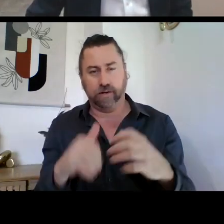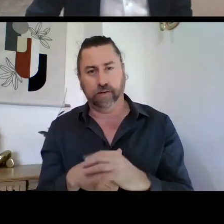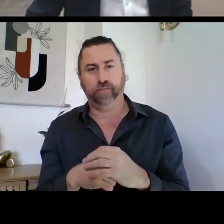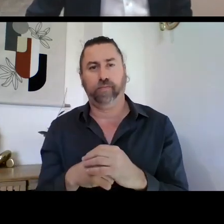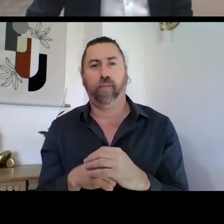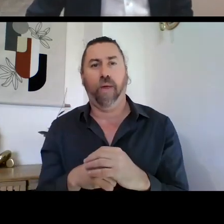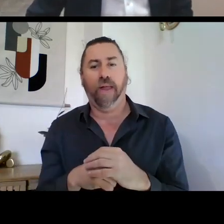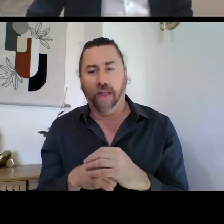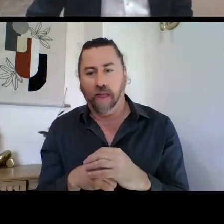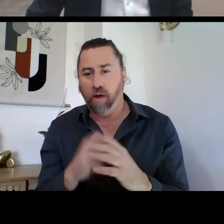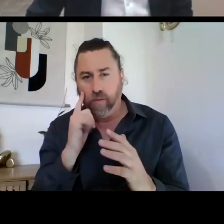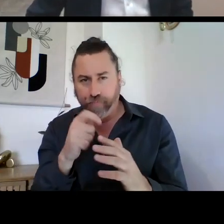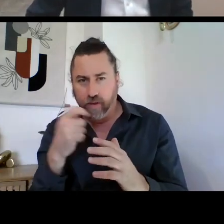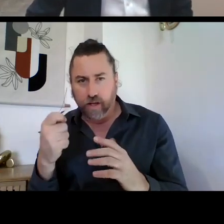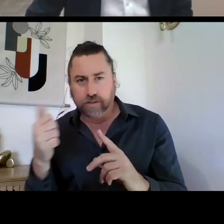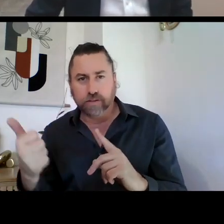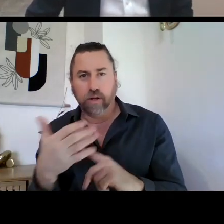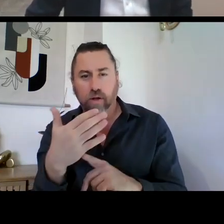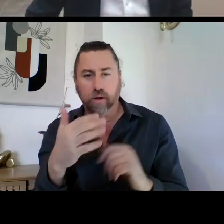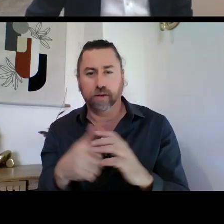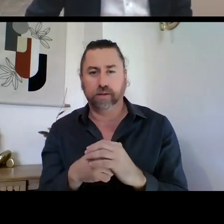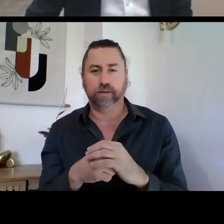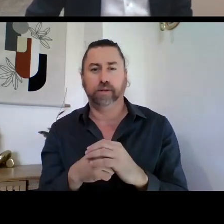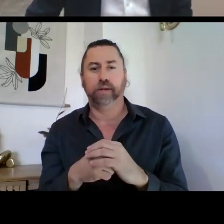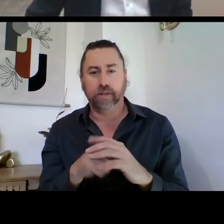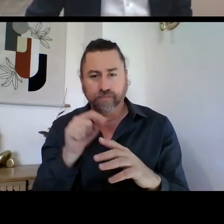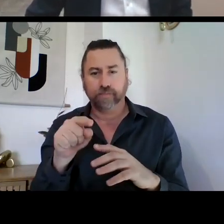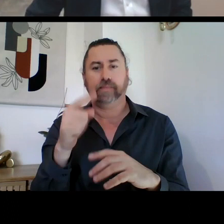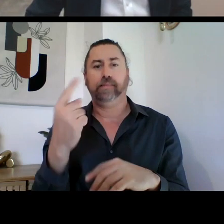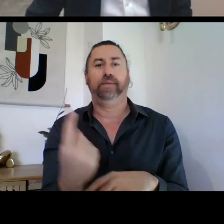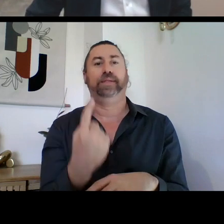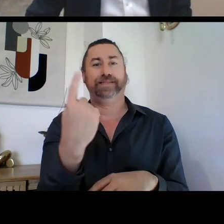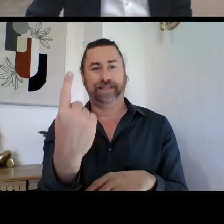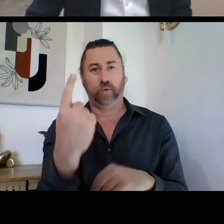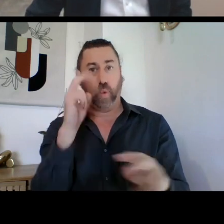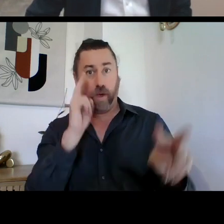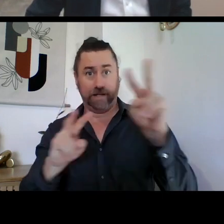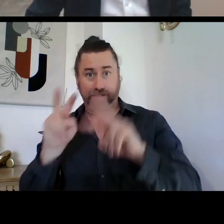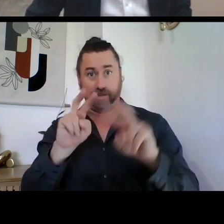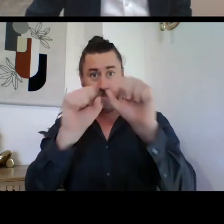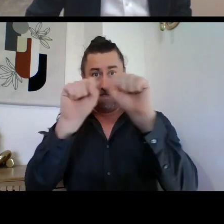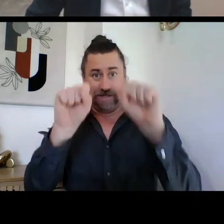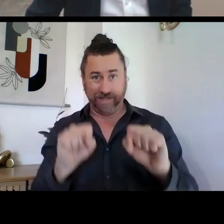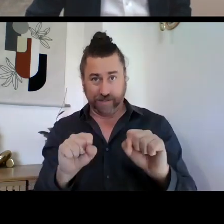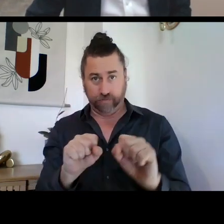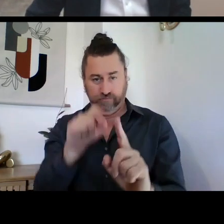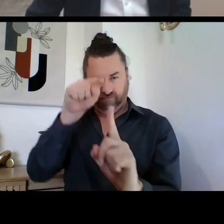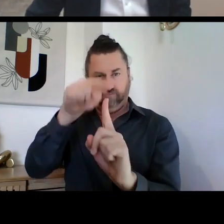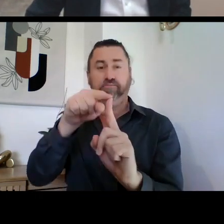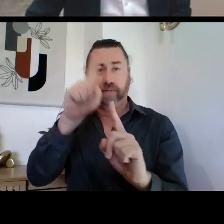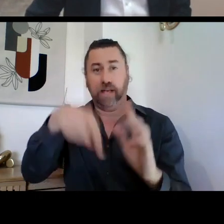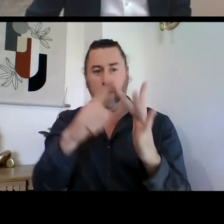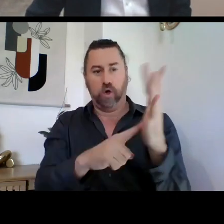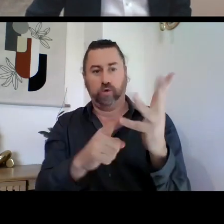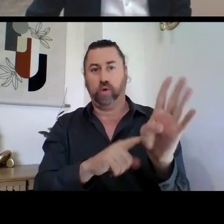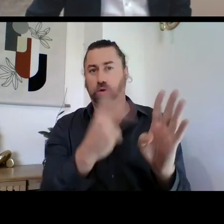So if we go to the next slide, let's start with the single assessment system that will start from July